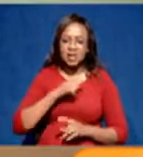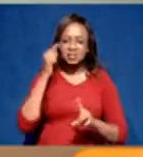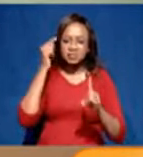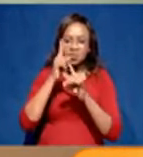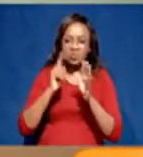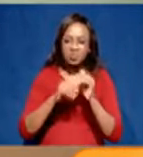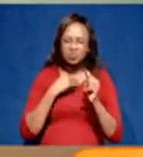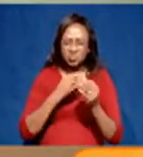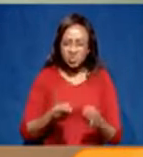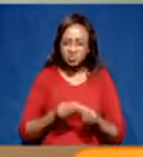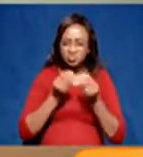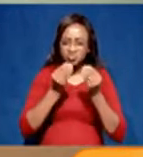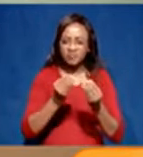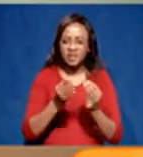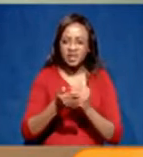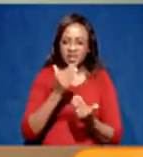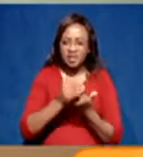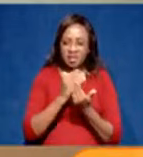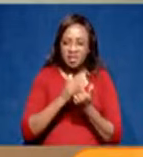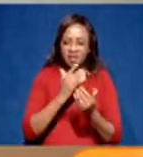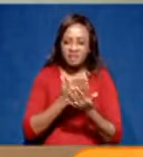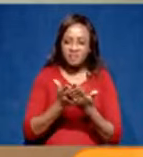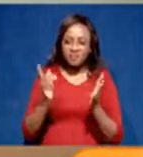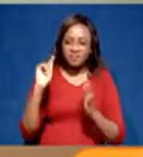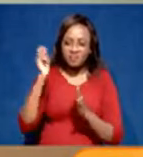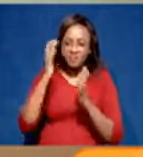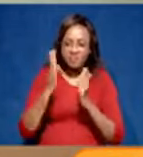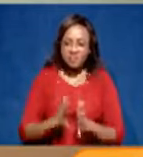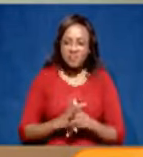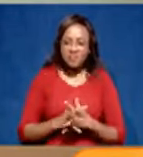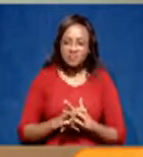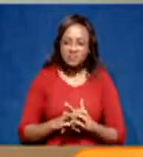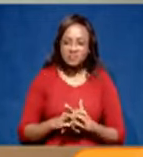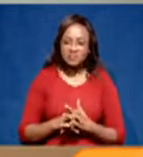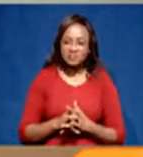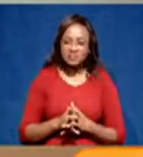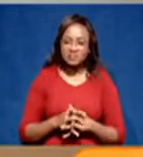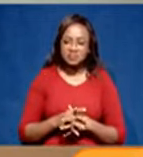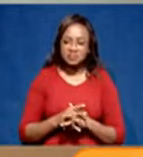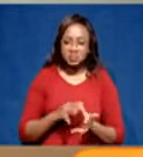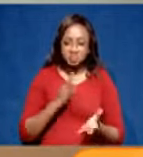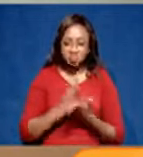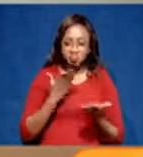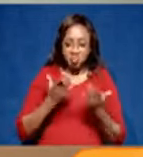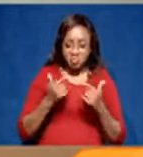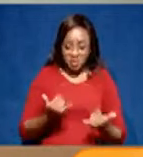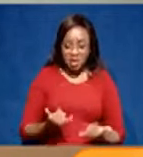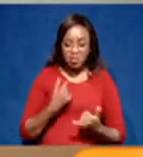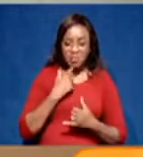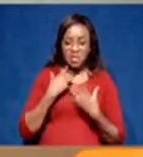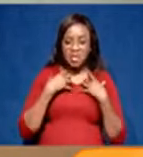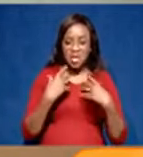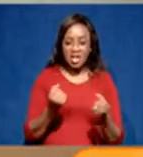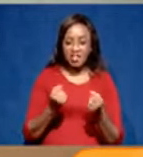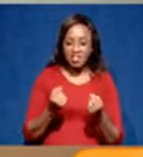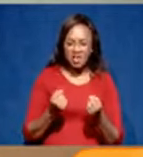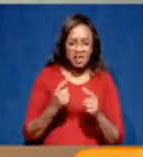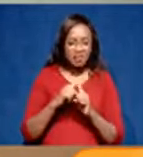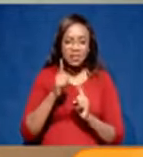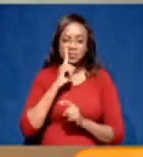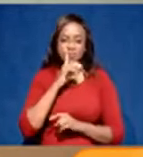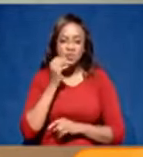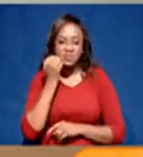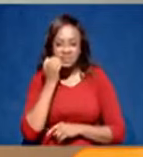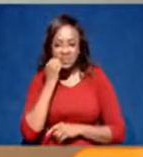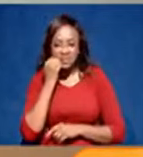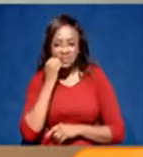Kenyans. So there's no rush in that. As I have told you, I may be fine right now. I do not know about tomorrow. I may be sick. I will